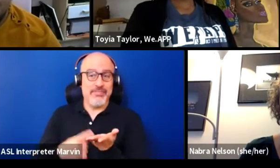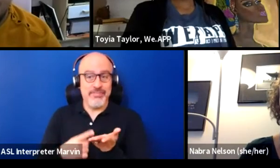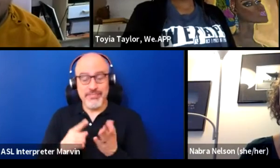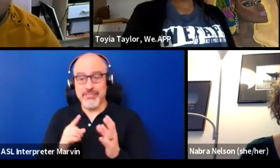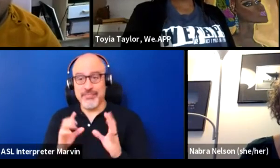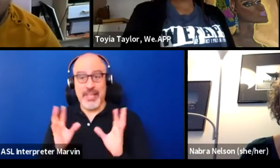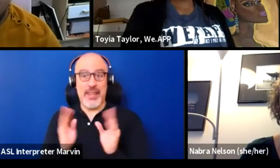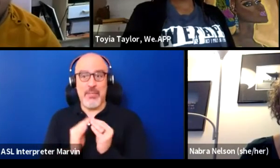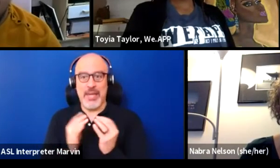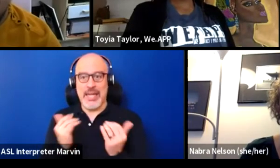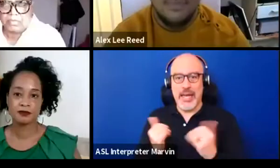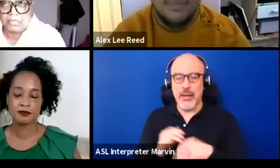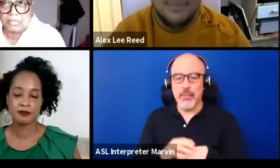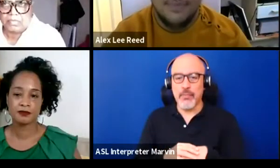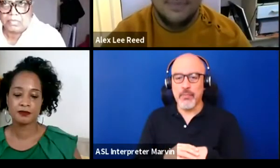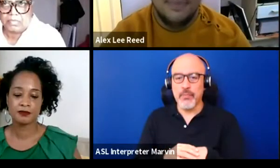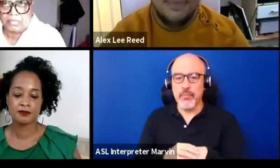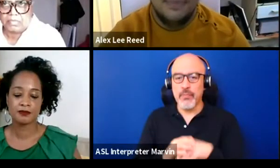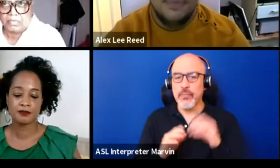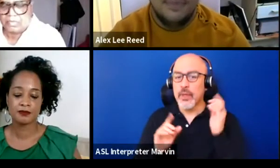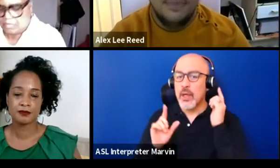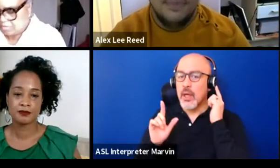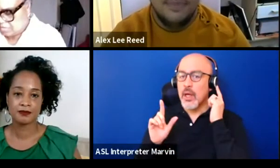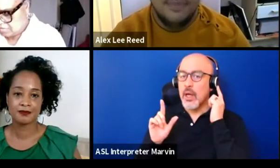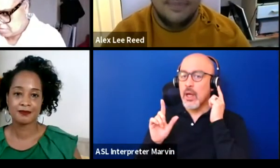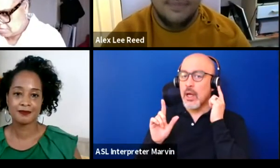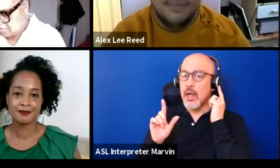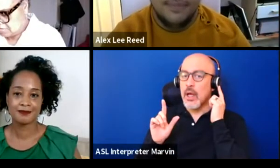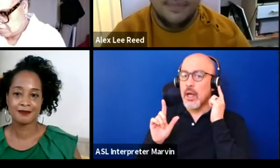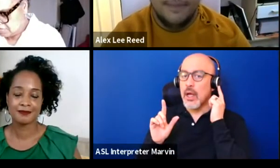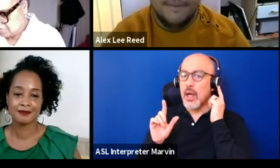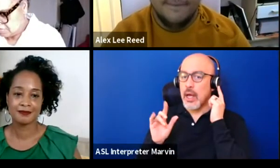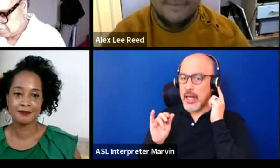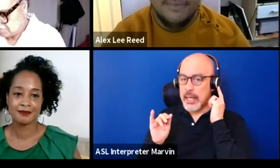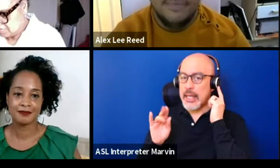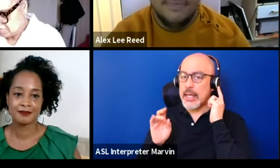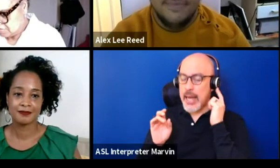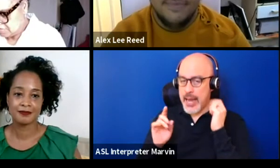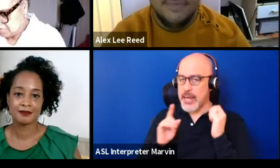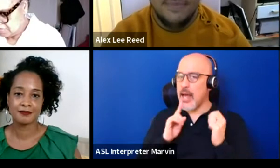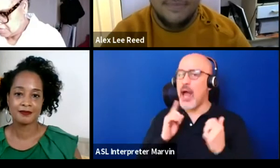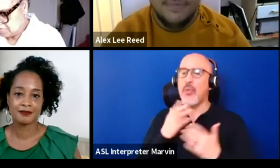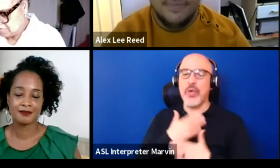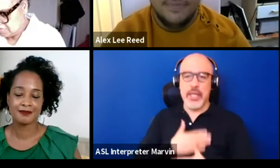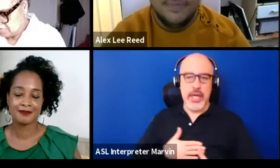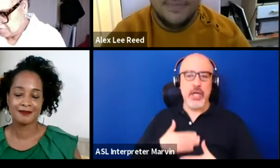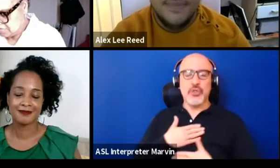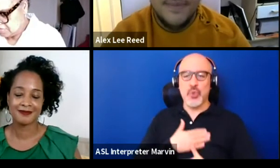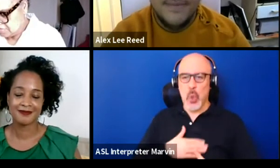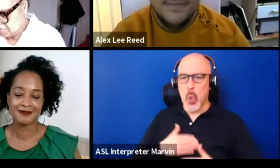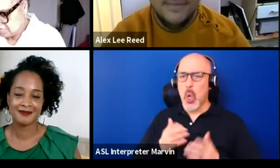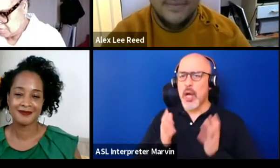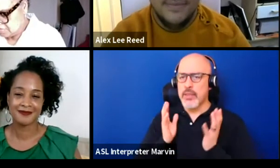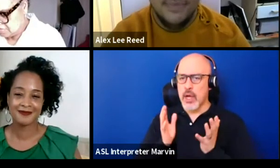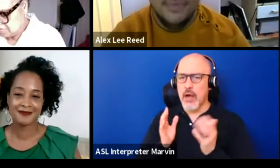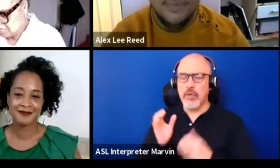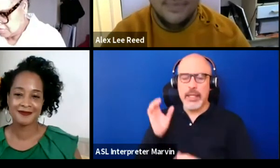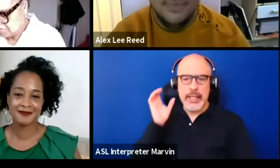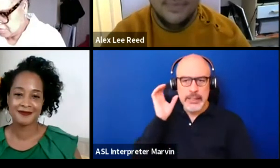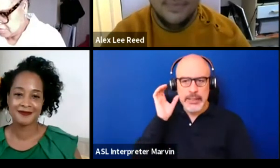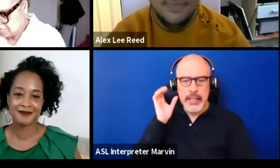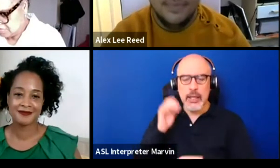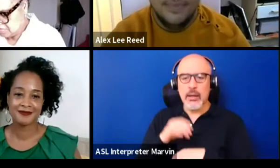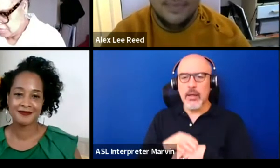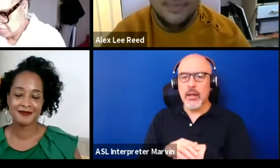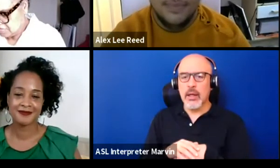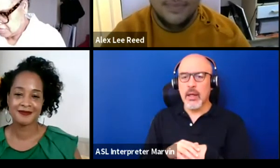Yeah, I have enjoyed this conversation, just listening to, and I just hear so